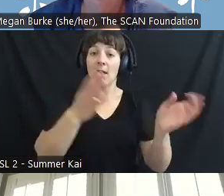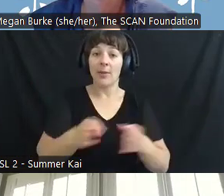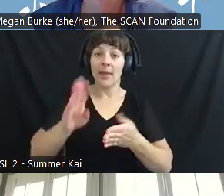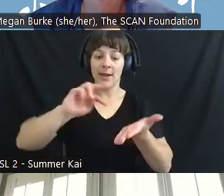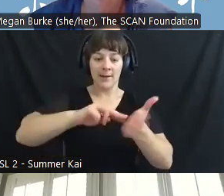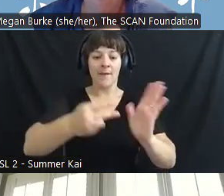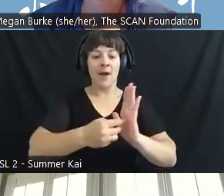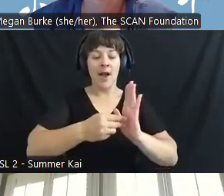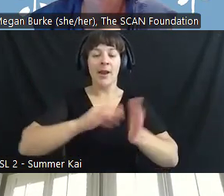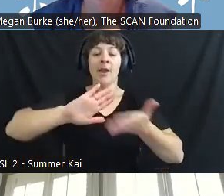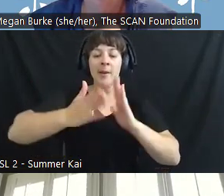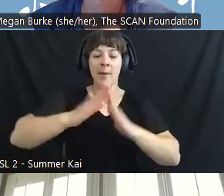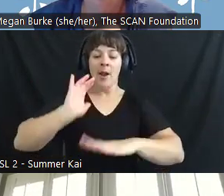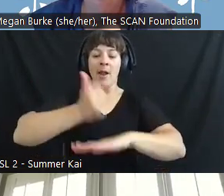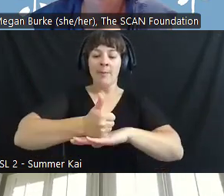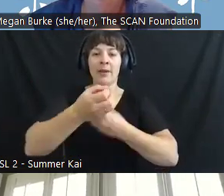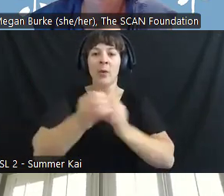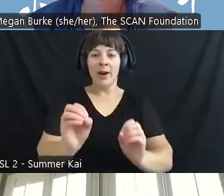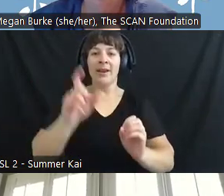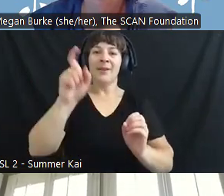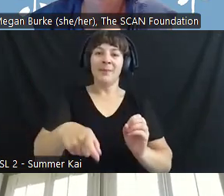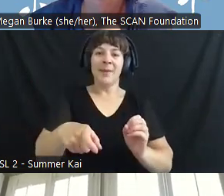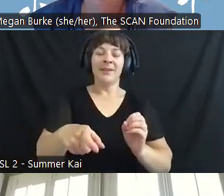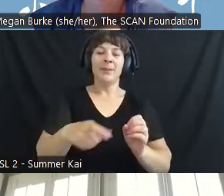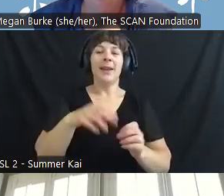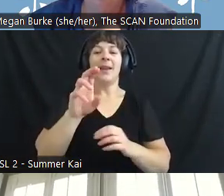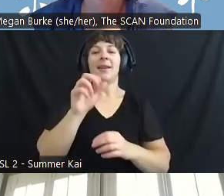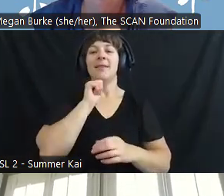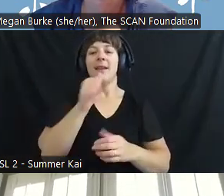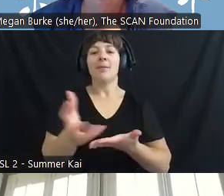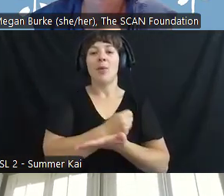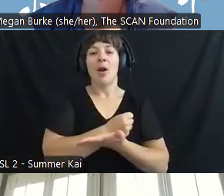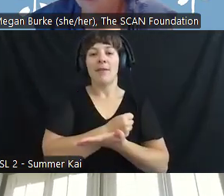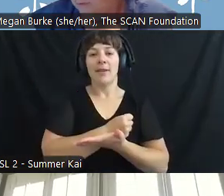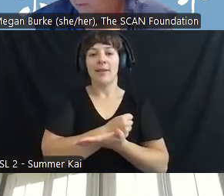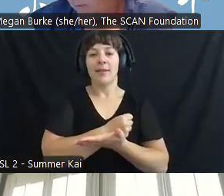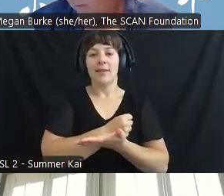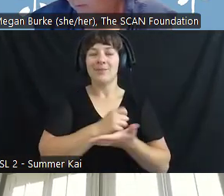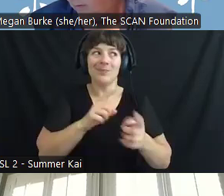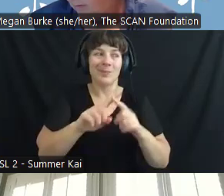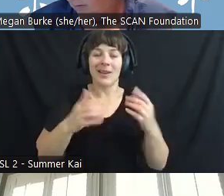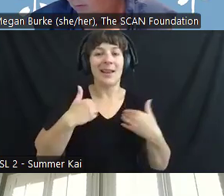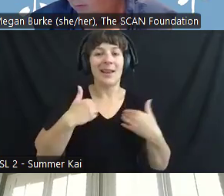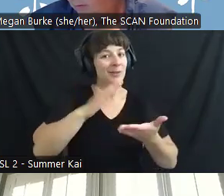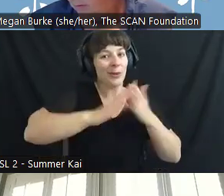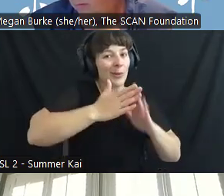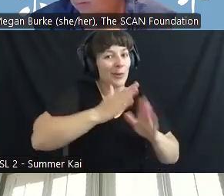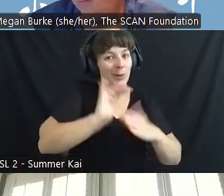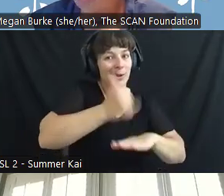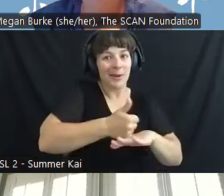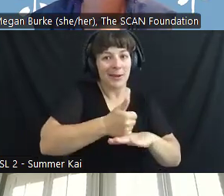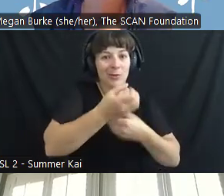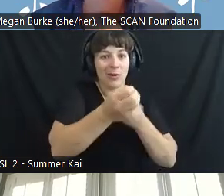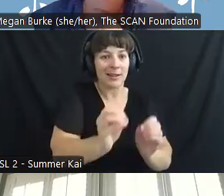a community-based organization as a nonprofit entity. Well, there are community-based organizations that have